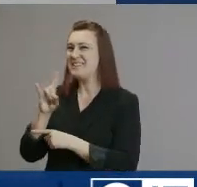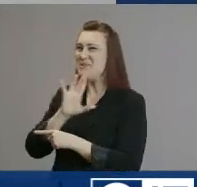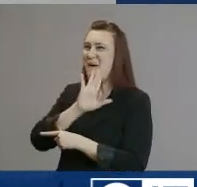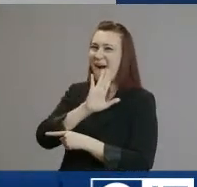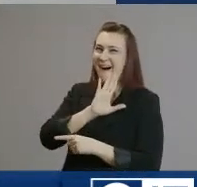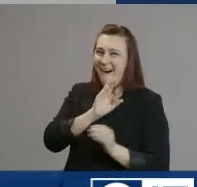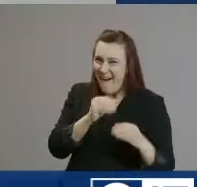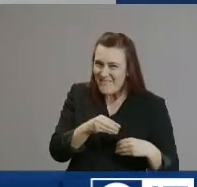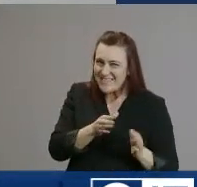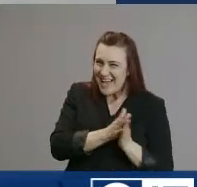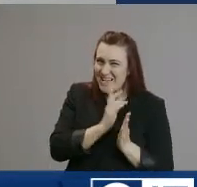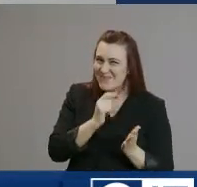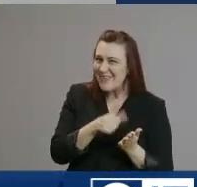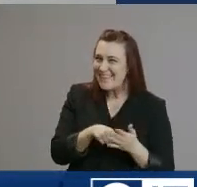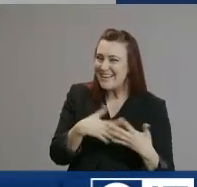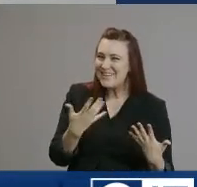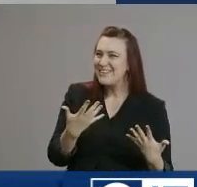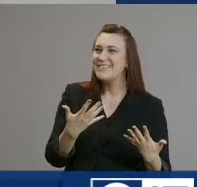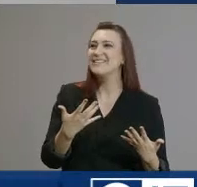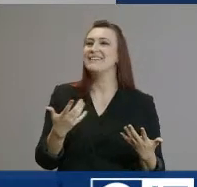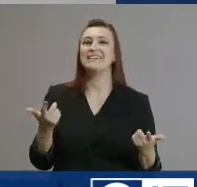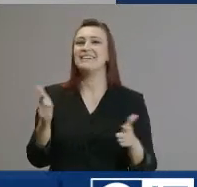gentlemen. Thank you for calling us, gentlemen.